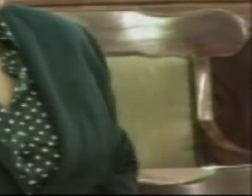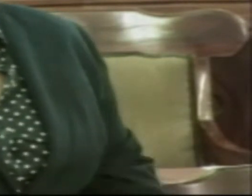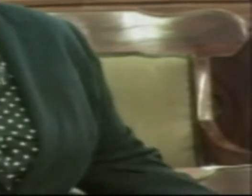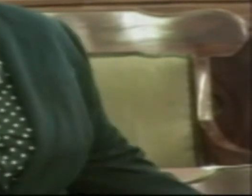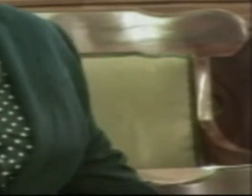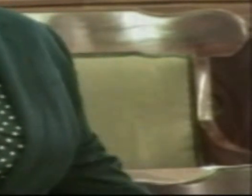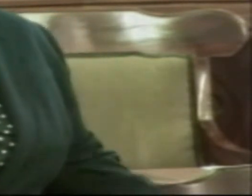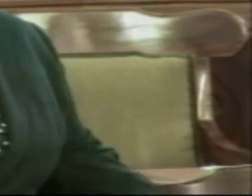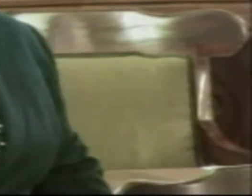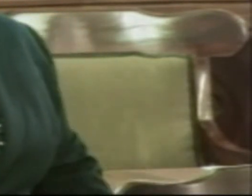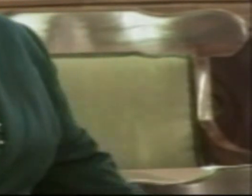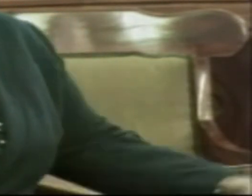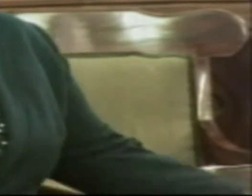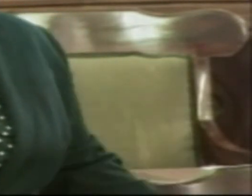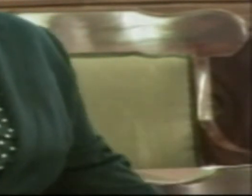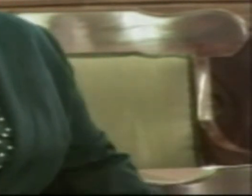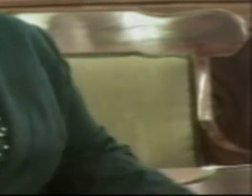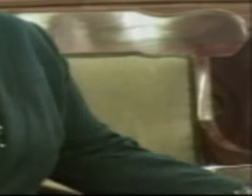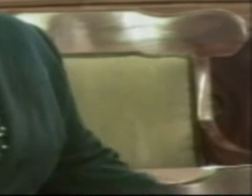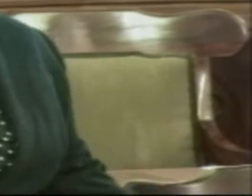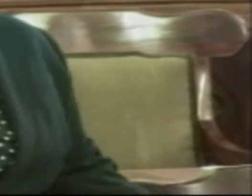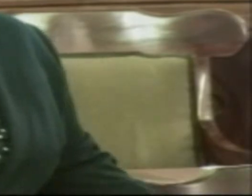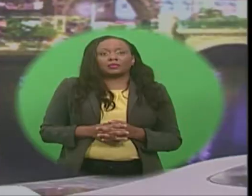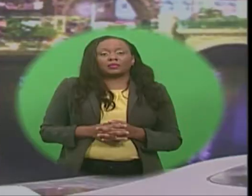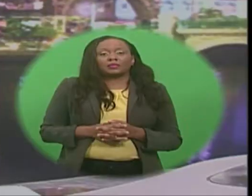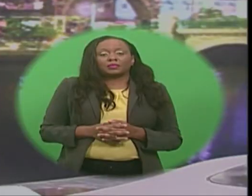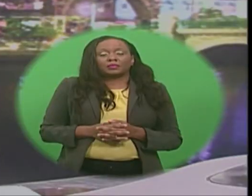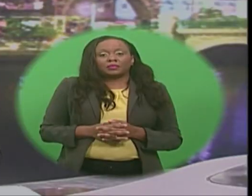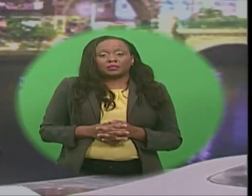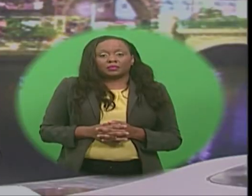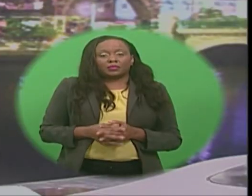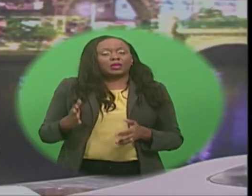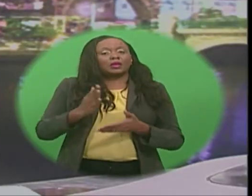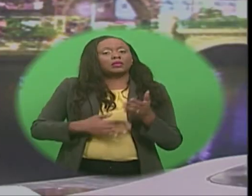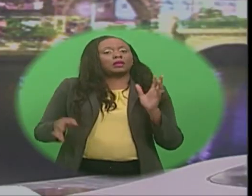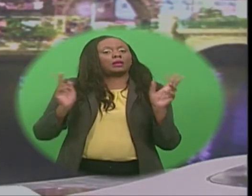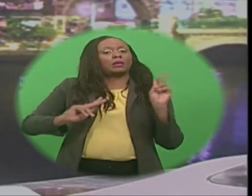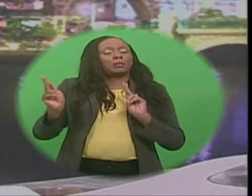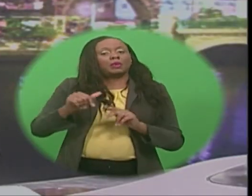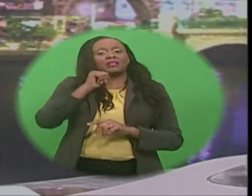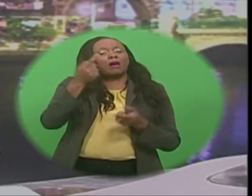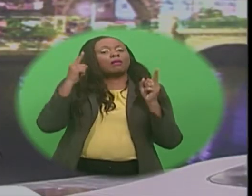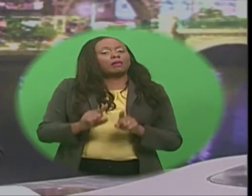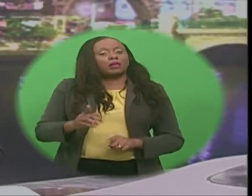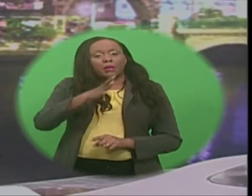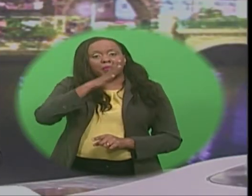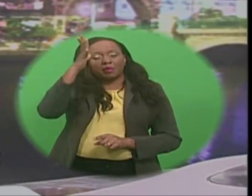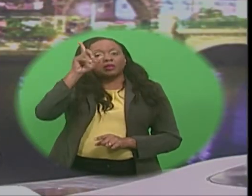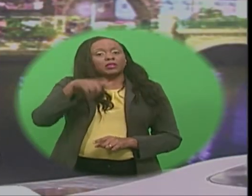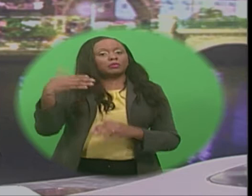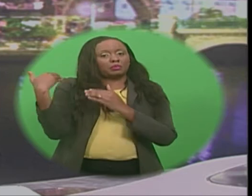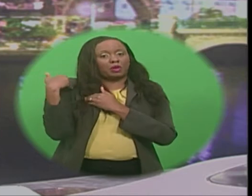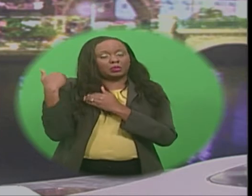points, I will meet him here in the hustings or wherever. There has been some opposition to the notion that parents